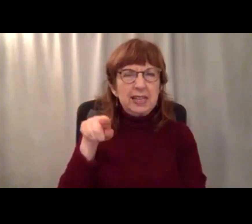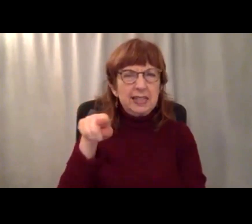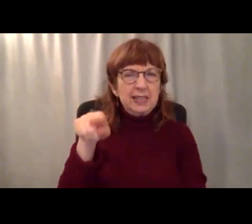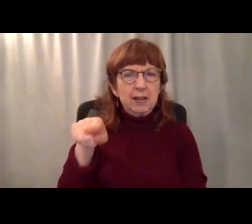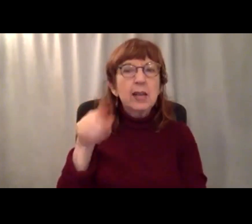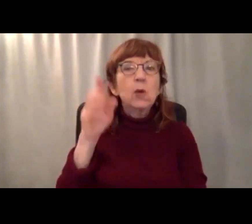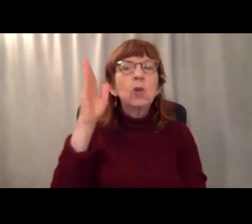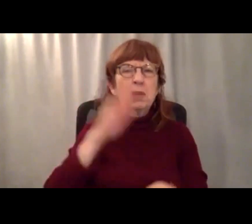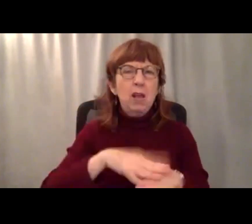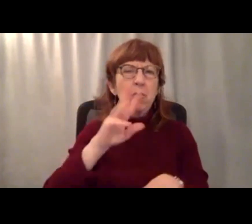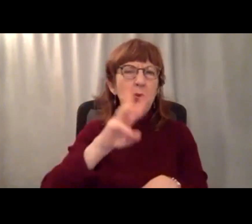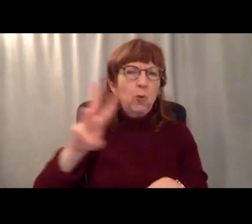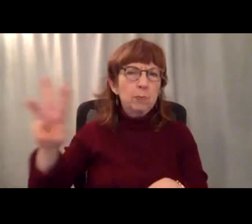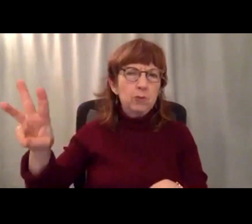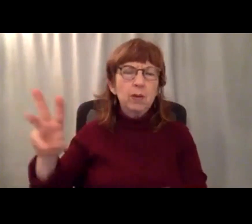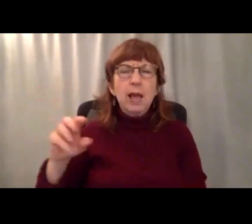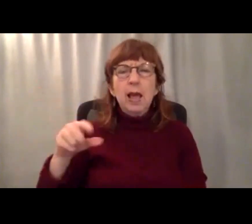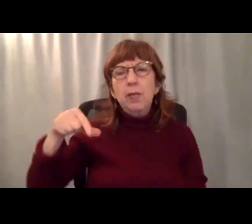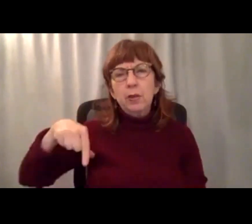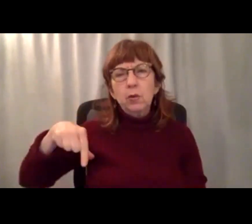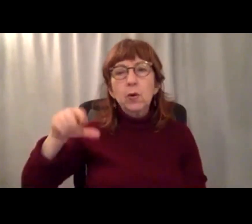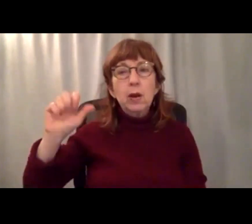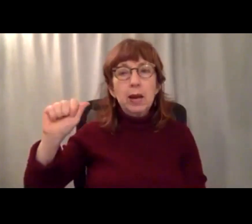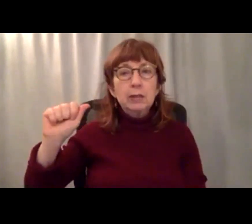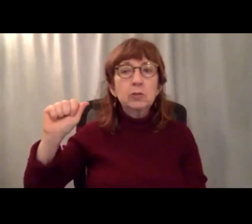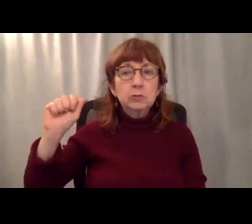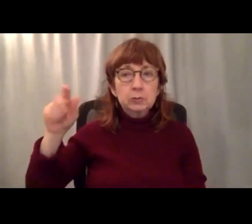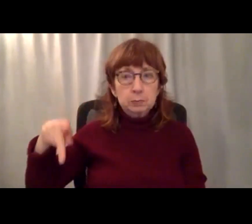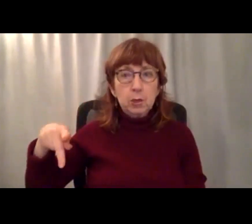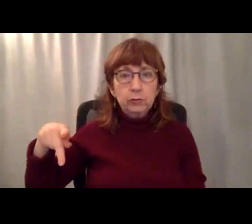the website at the Queer Ancestors Project,